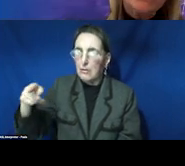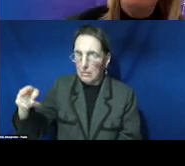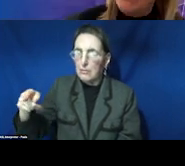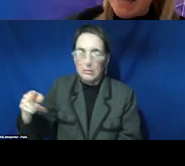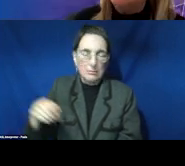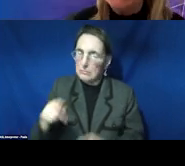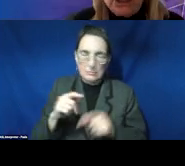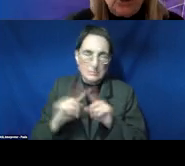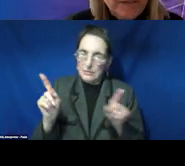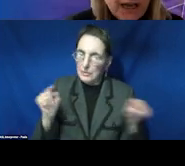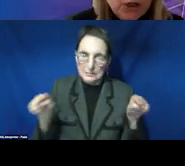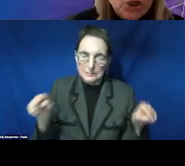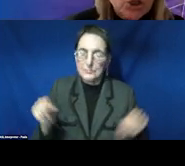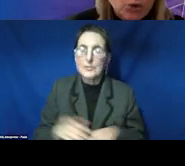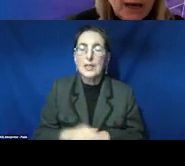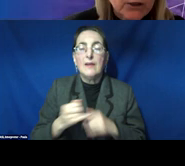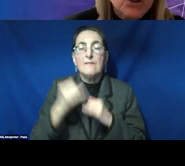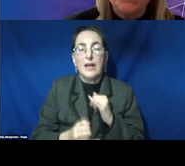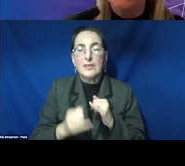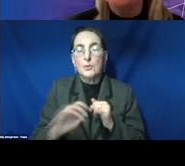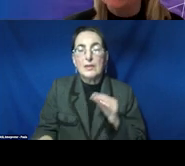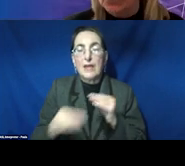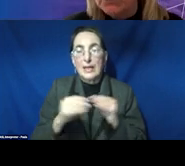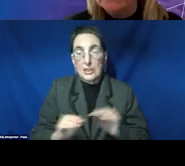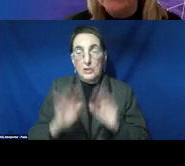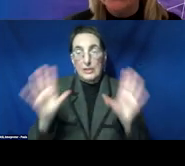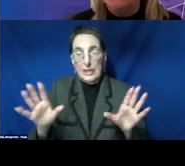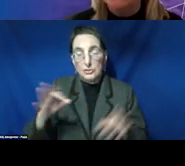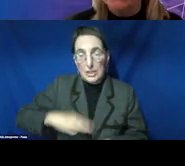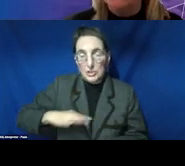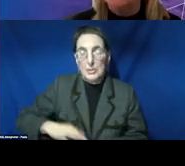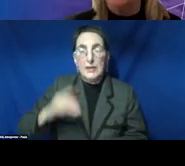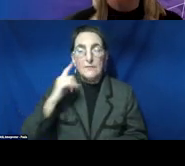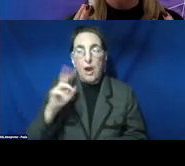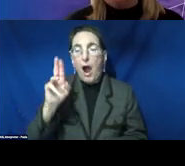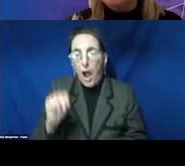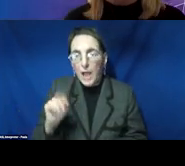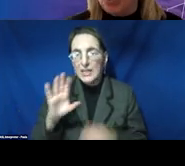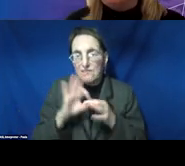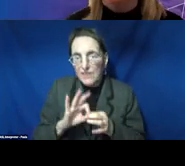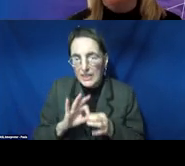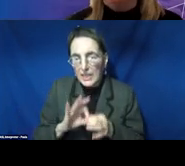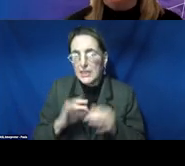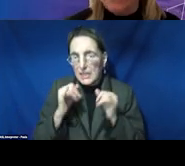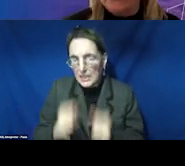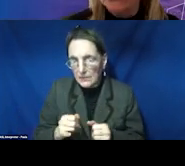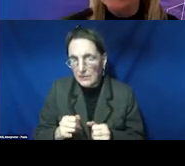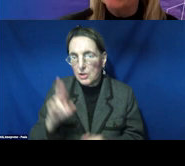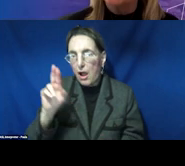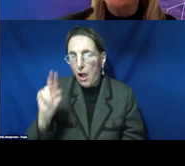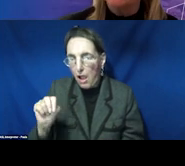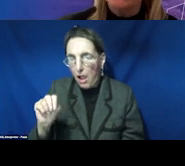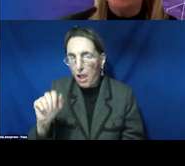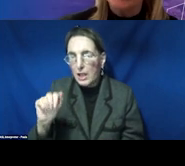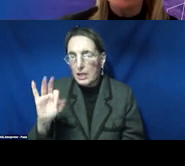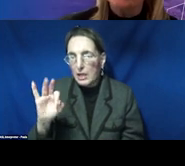finally, we have added clarification to eligibility for unaffiliated individuals. They were already ineligible